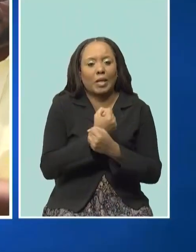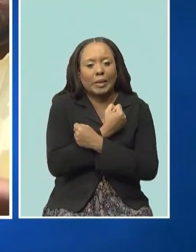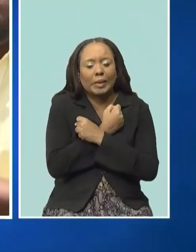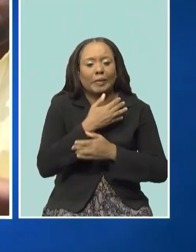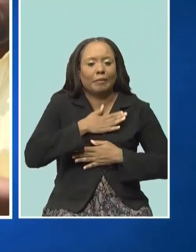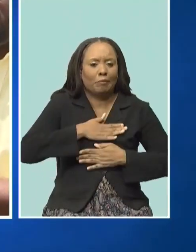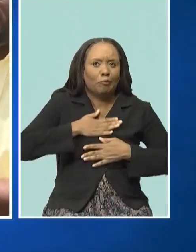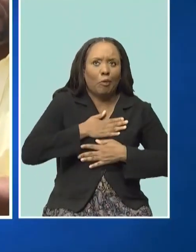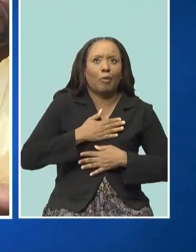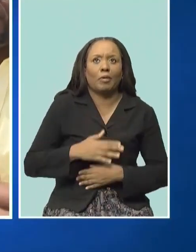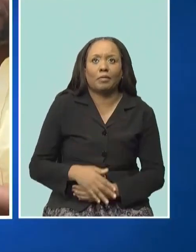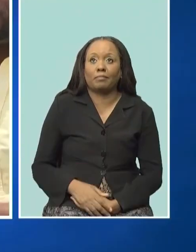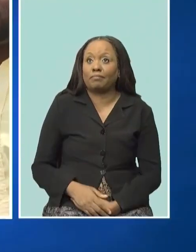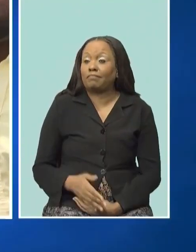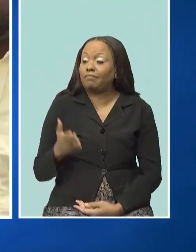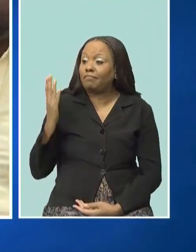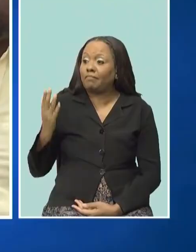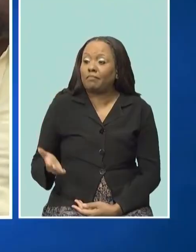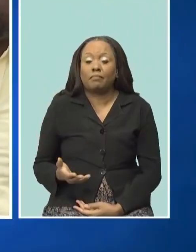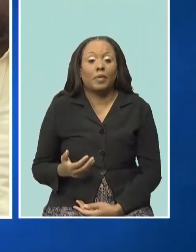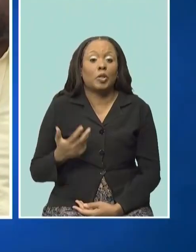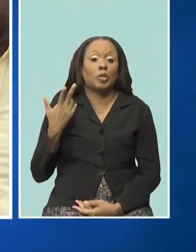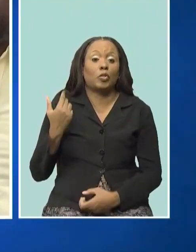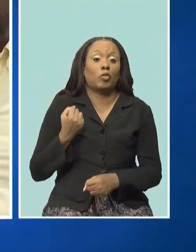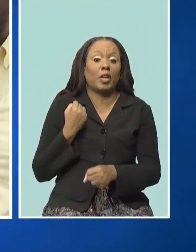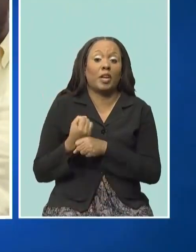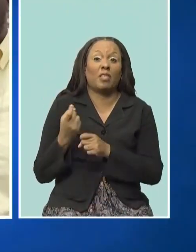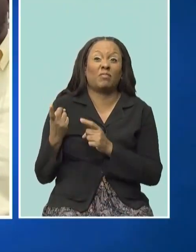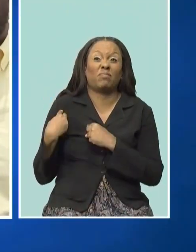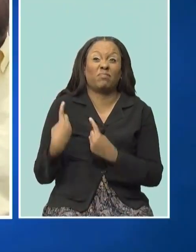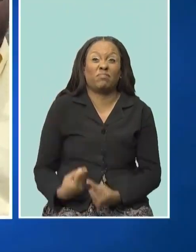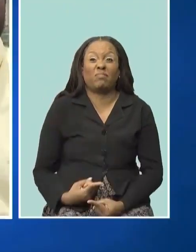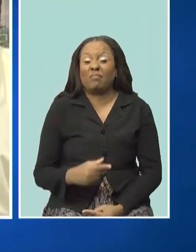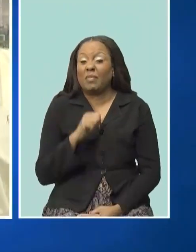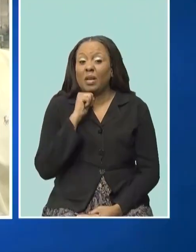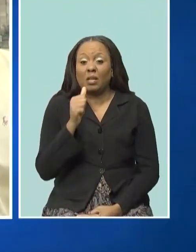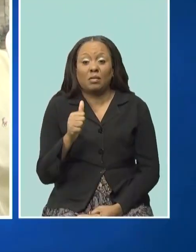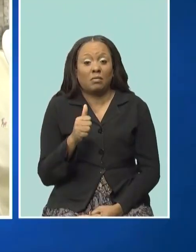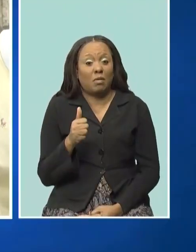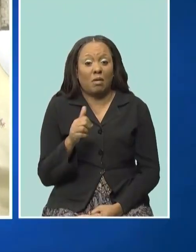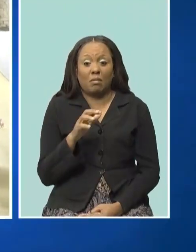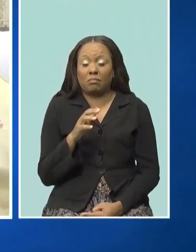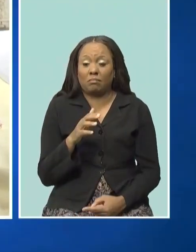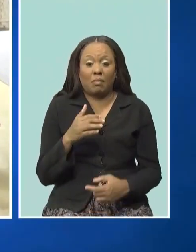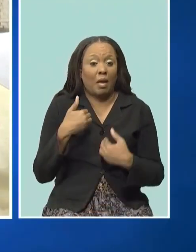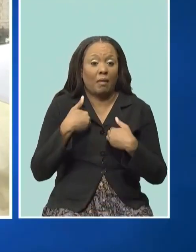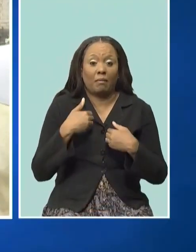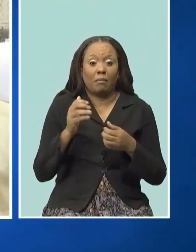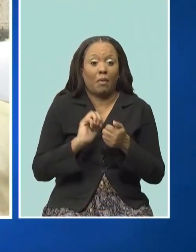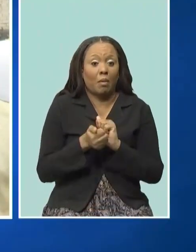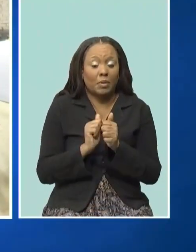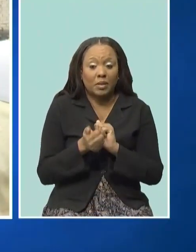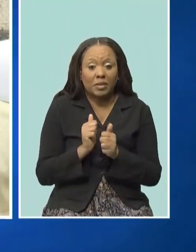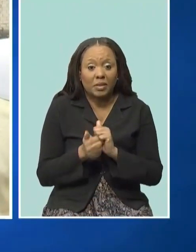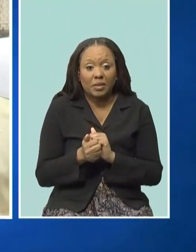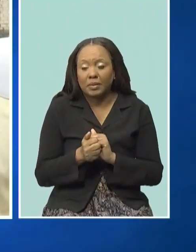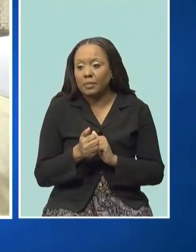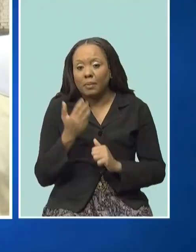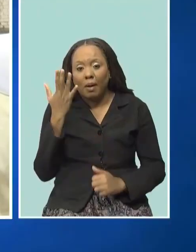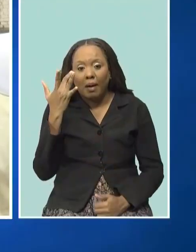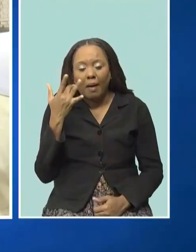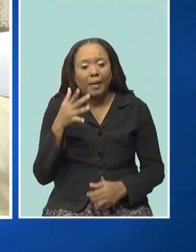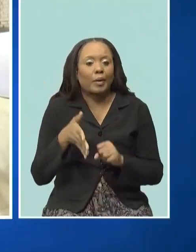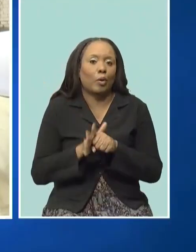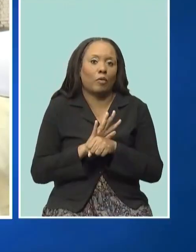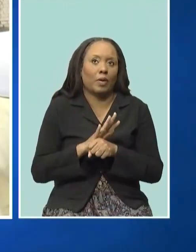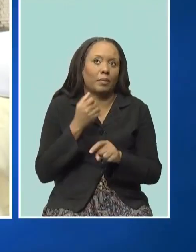3 years, because of COVID, we have not been able to host this event. We were hoping to have done it last year, but obviously we simply could